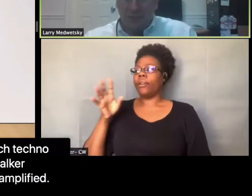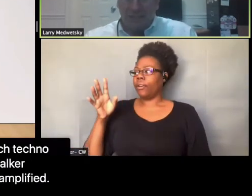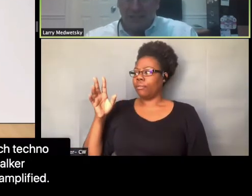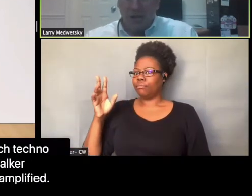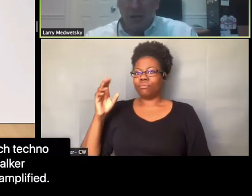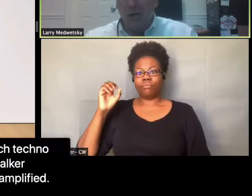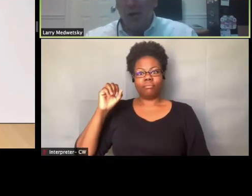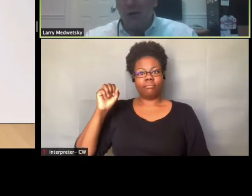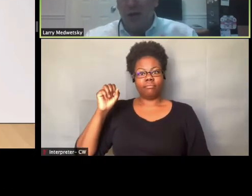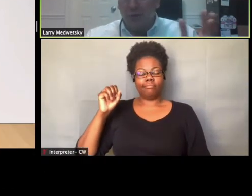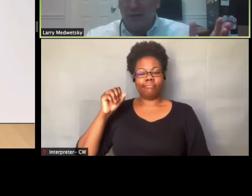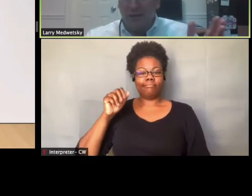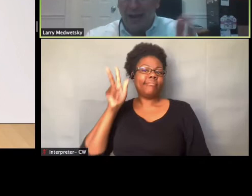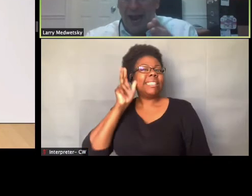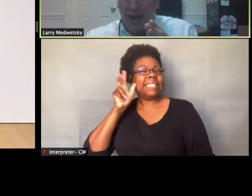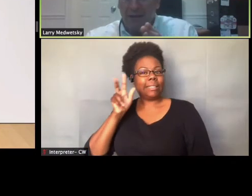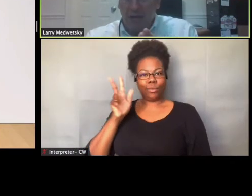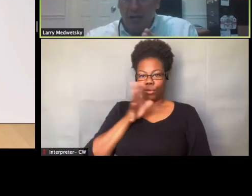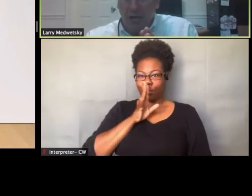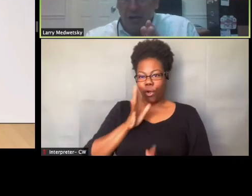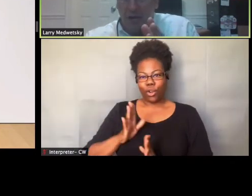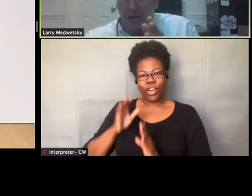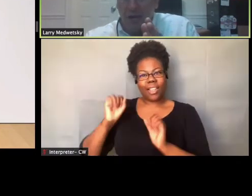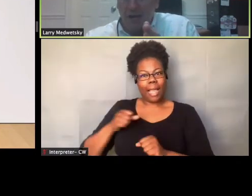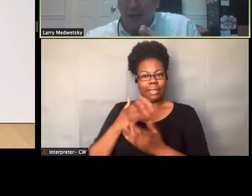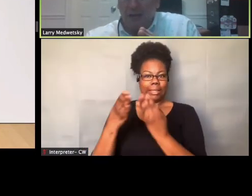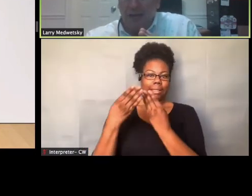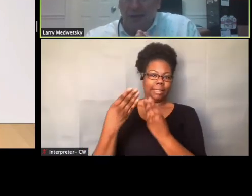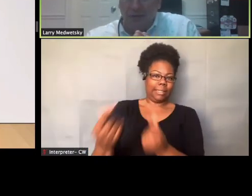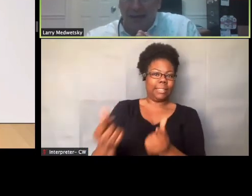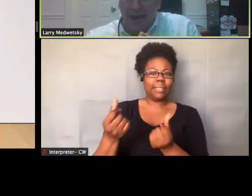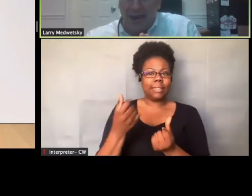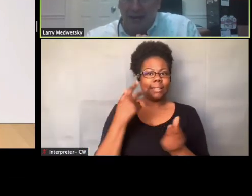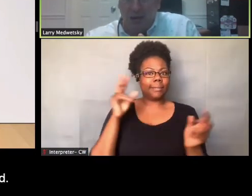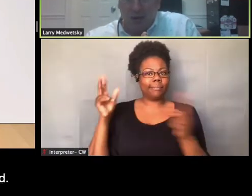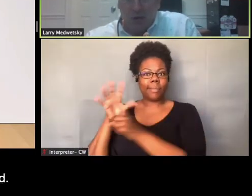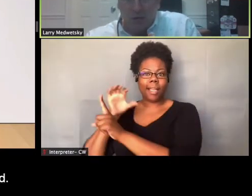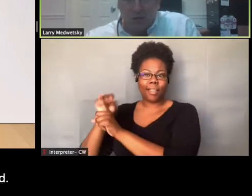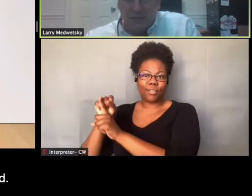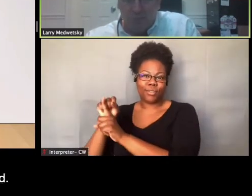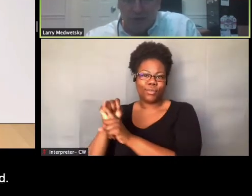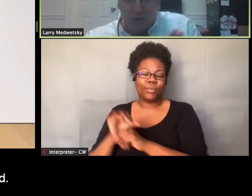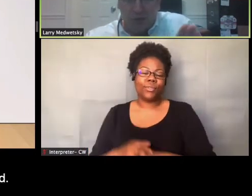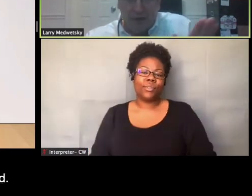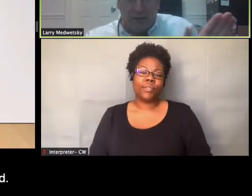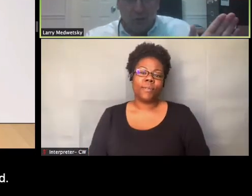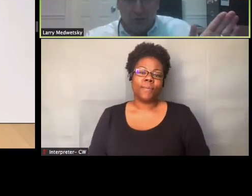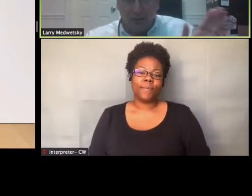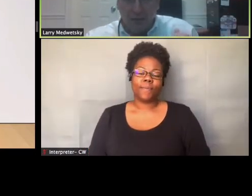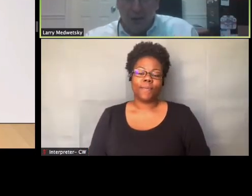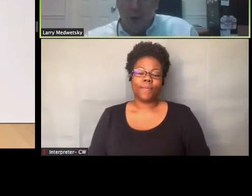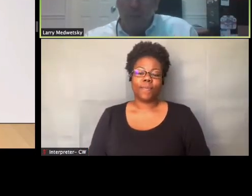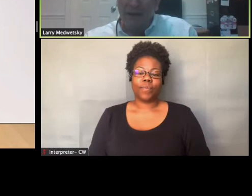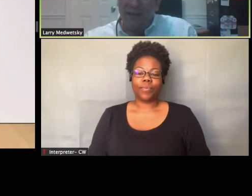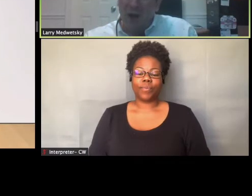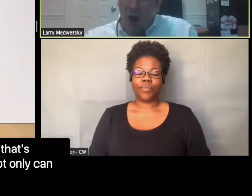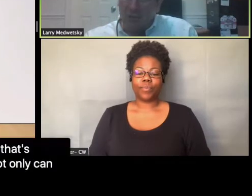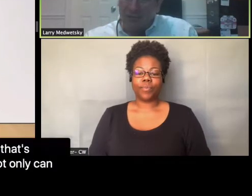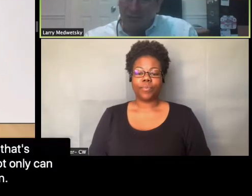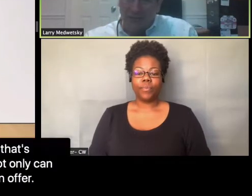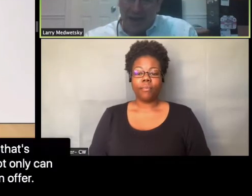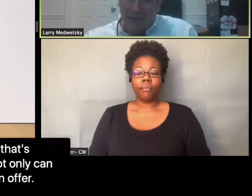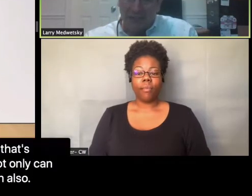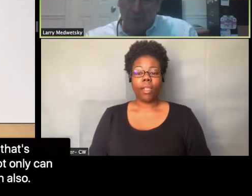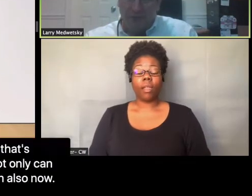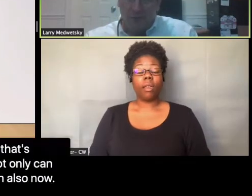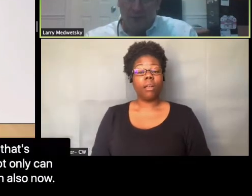And so this, not only can the hearing aid switch direction, but it can